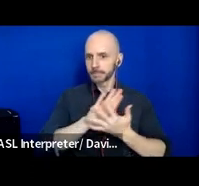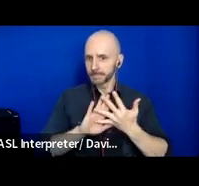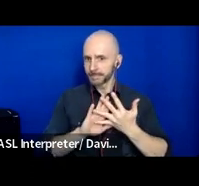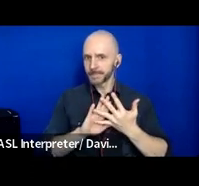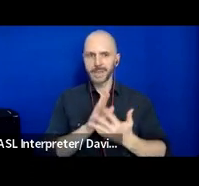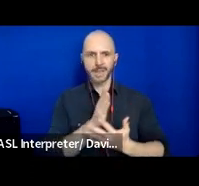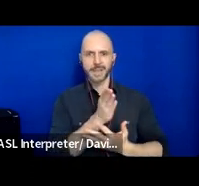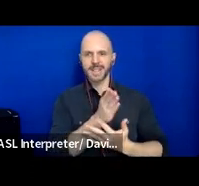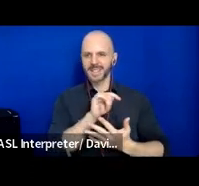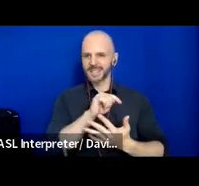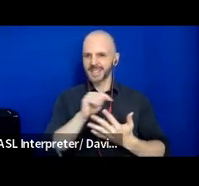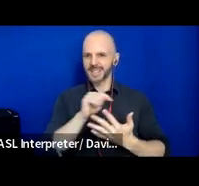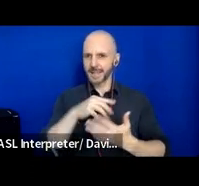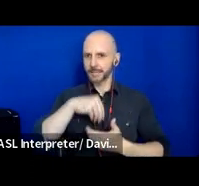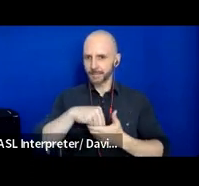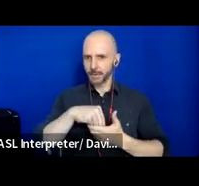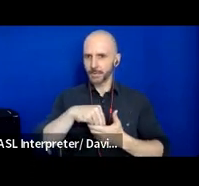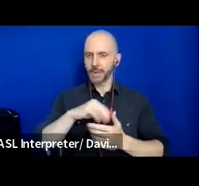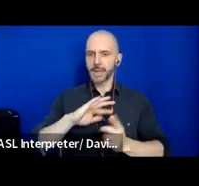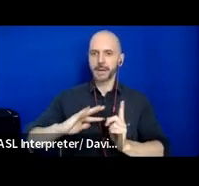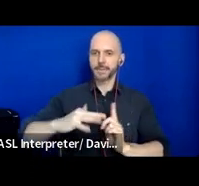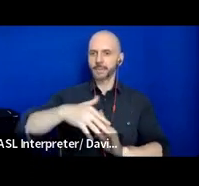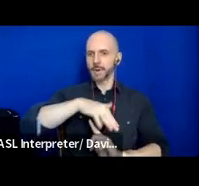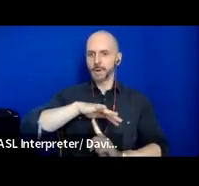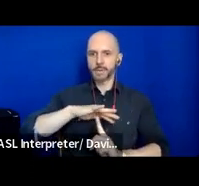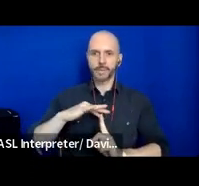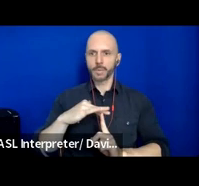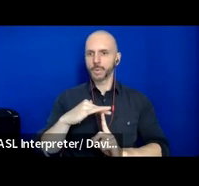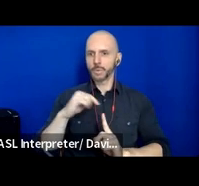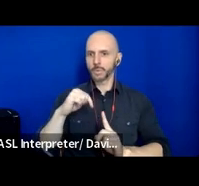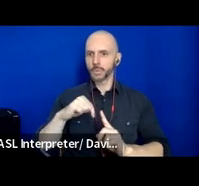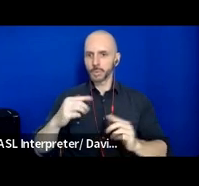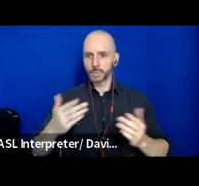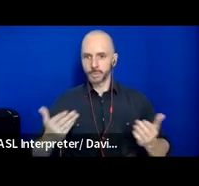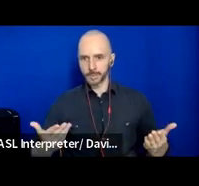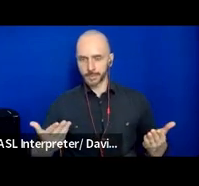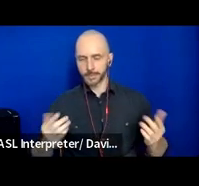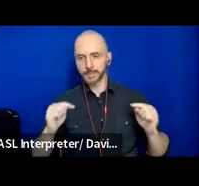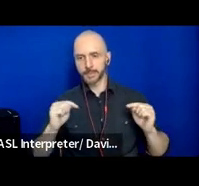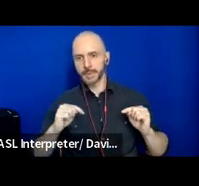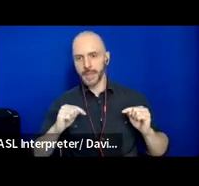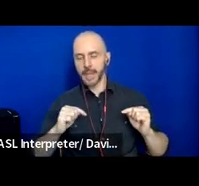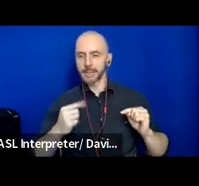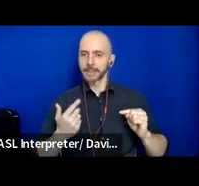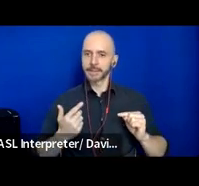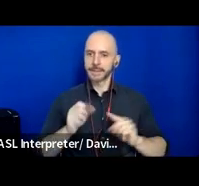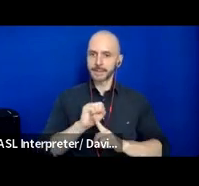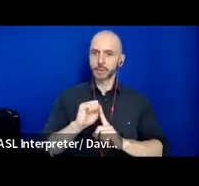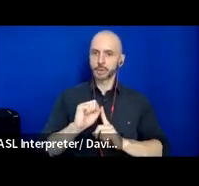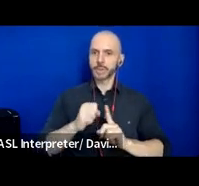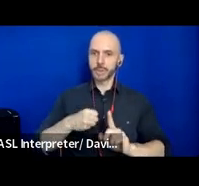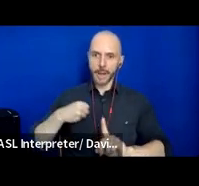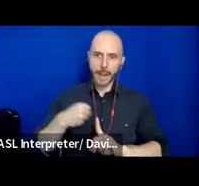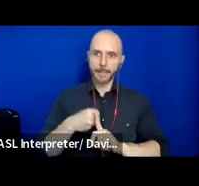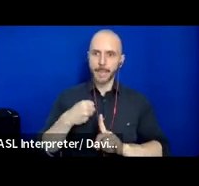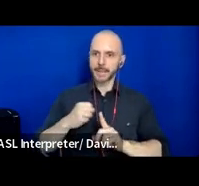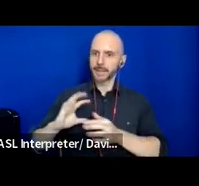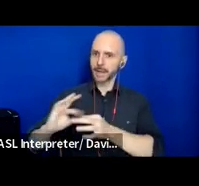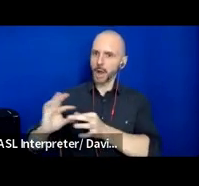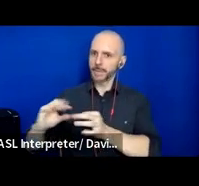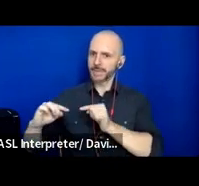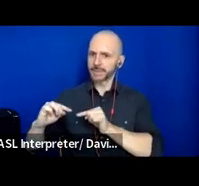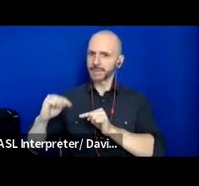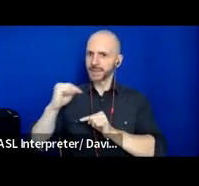happening, there are people being affected. So, people are being targeted or being affected and impacted significantly by what's going on and